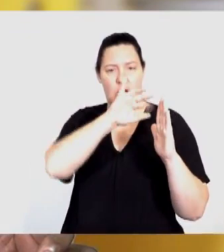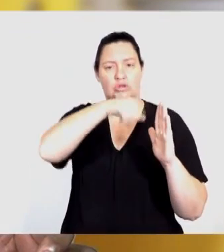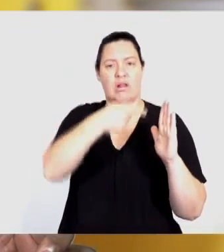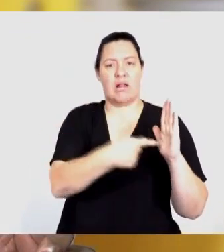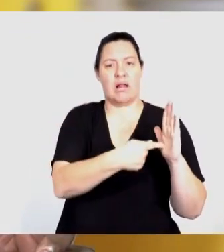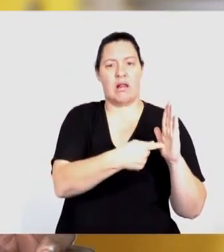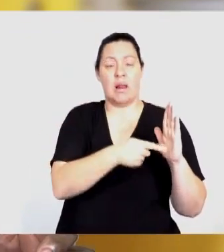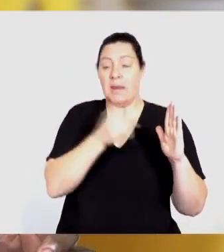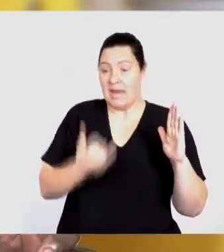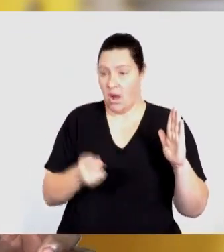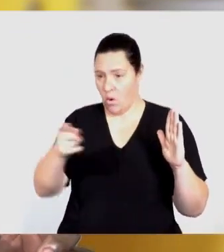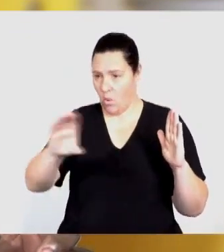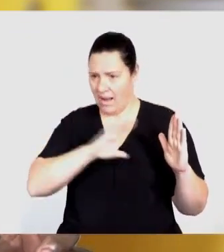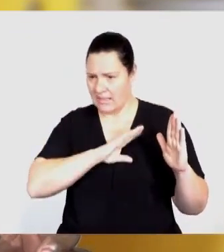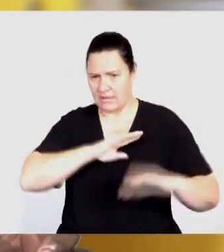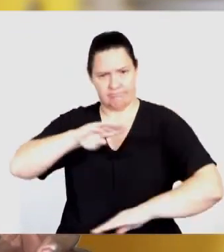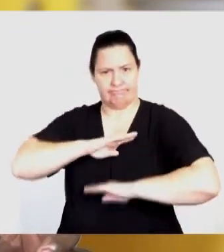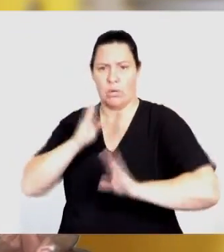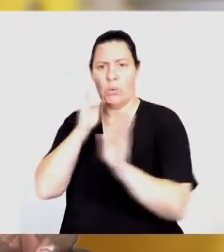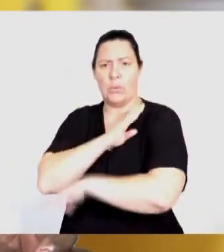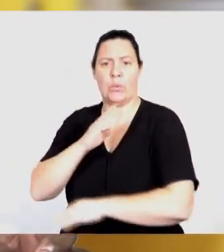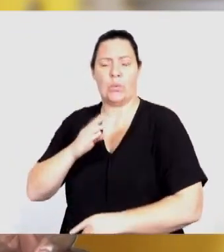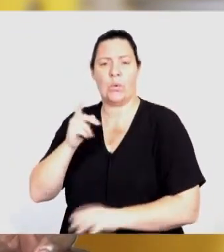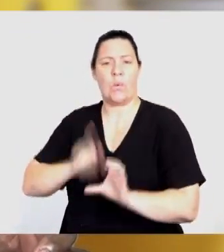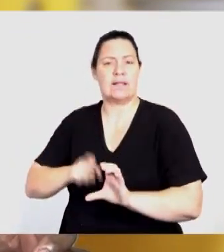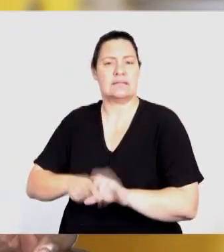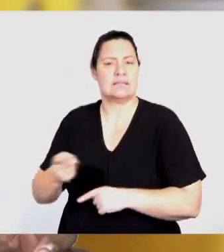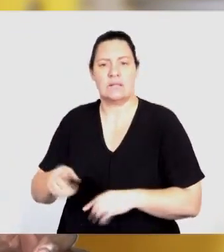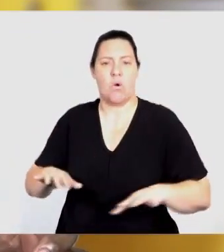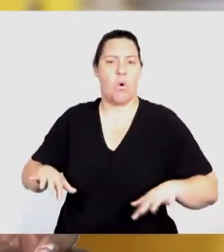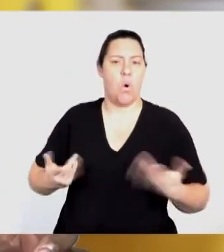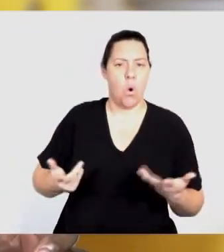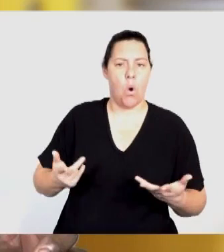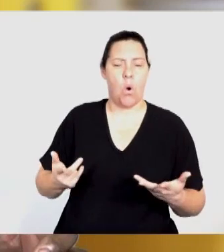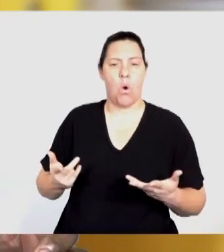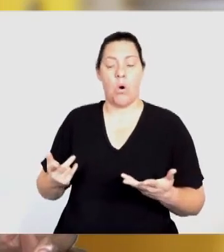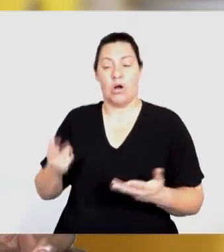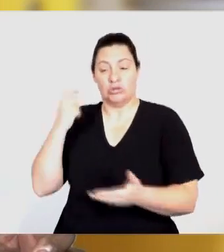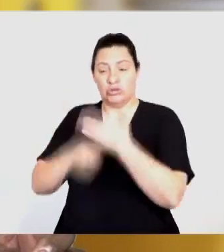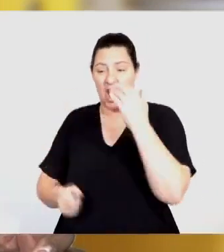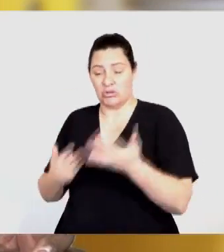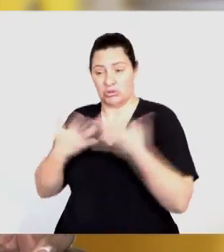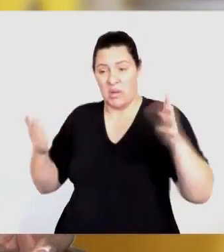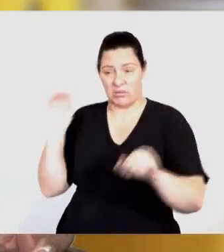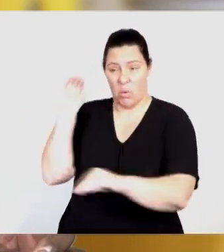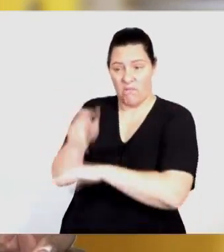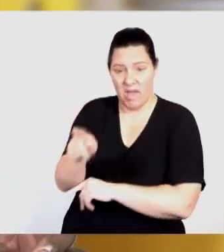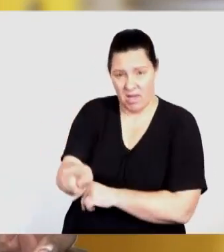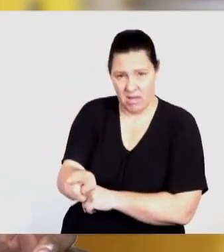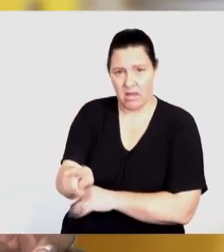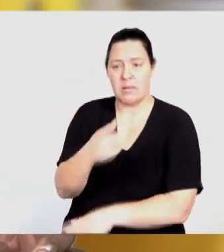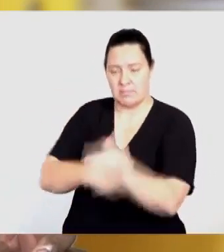journal. But when the customer is not satisfied with the quality or we have overcharged our debtors, then